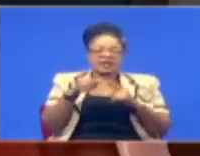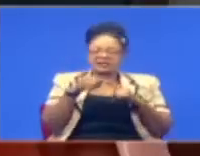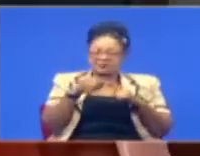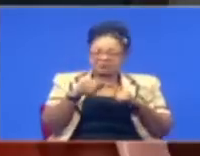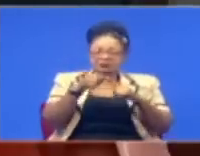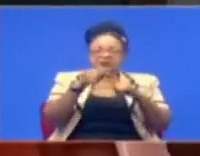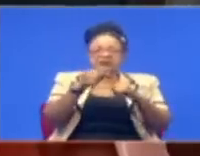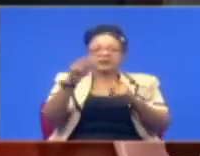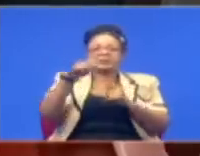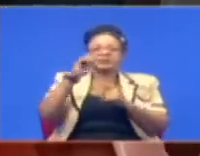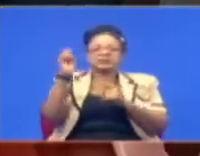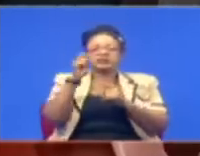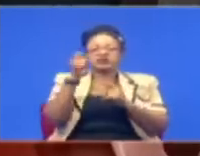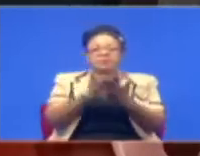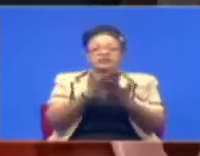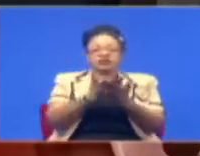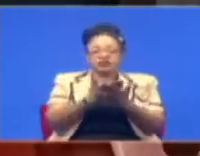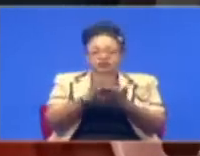petitions?